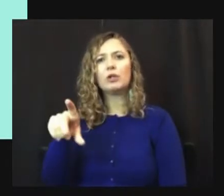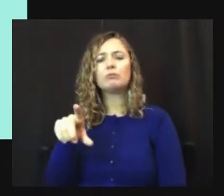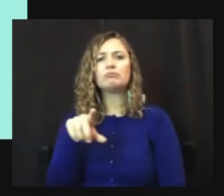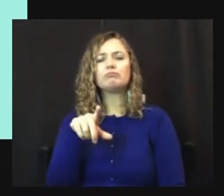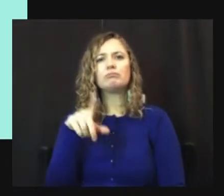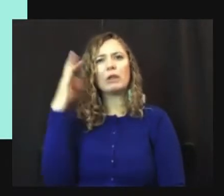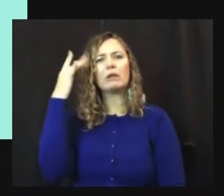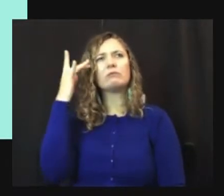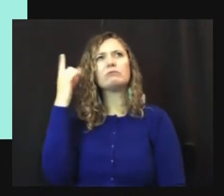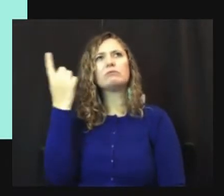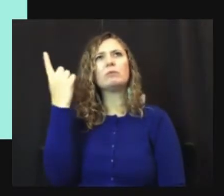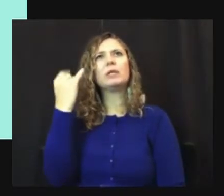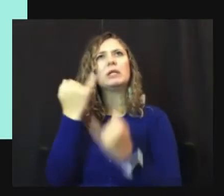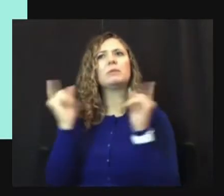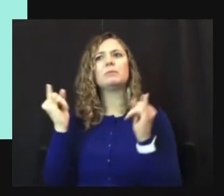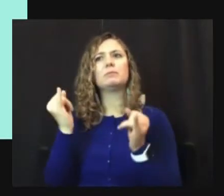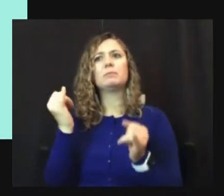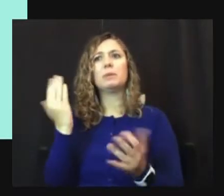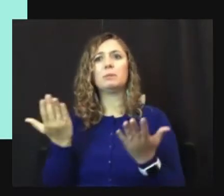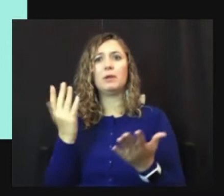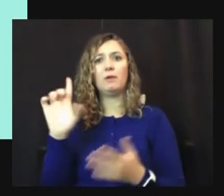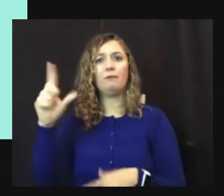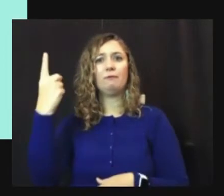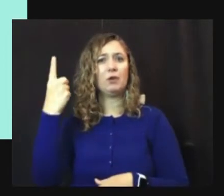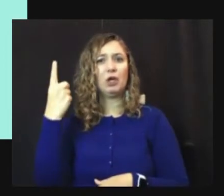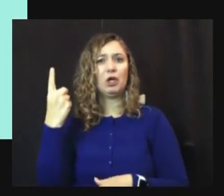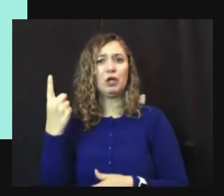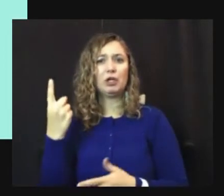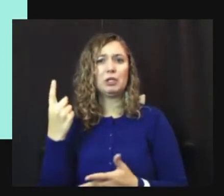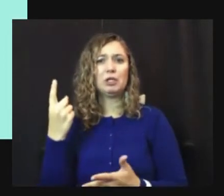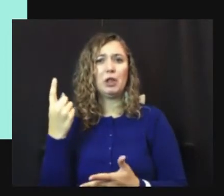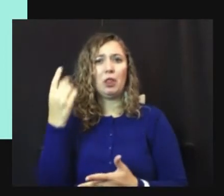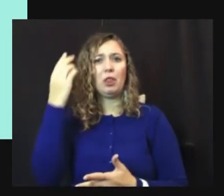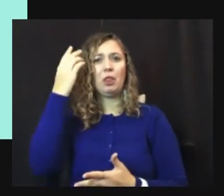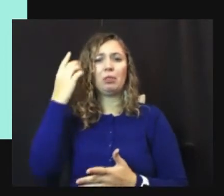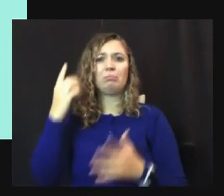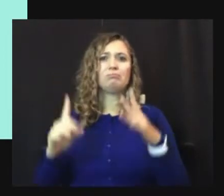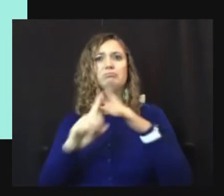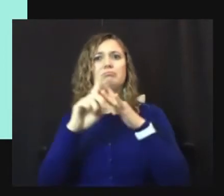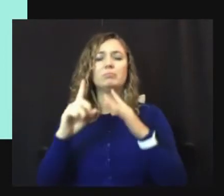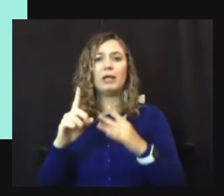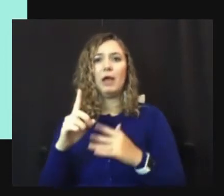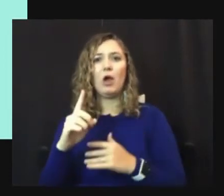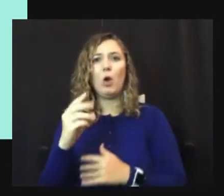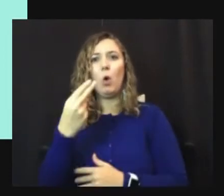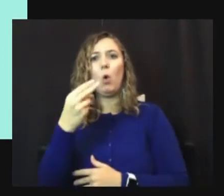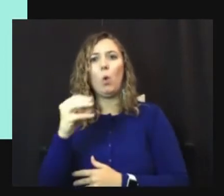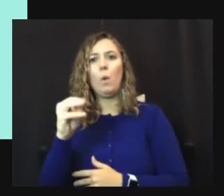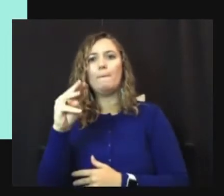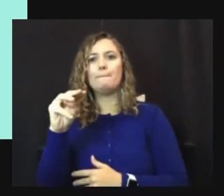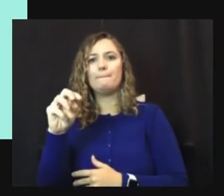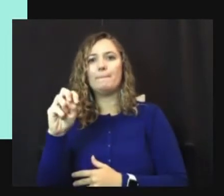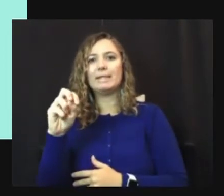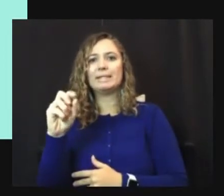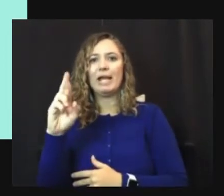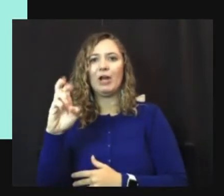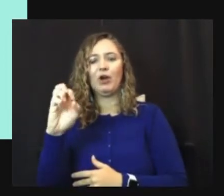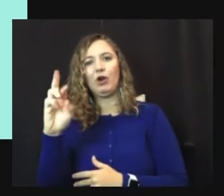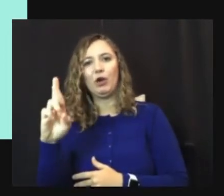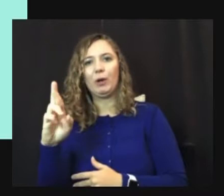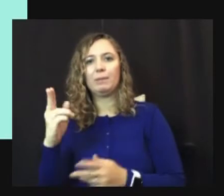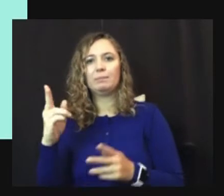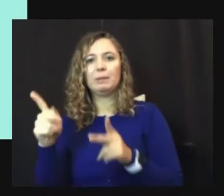maybe your first thought might be like a homesteader, a person who lives off the